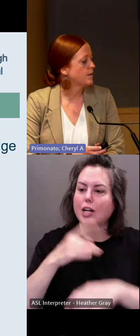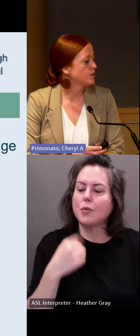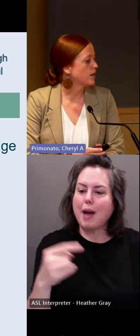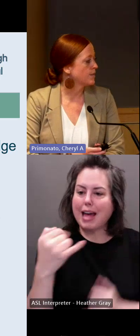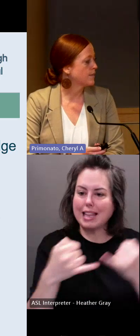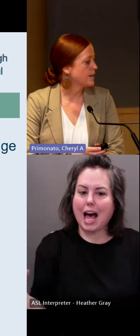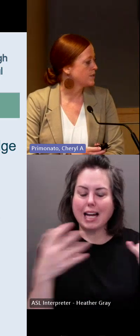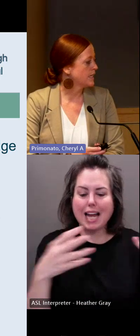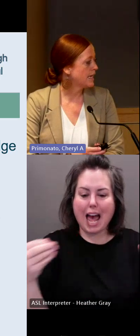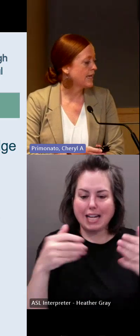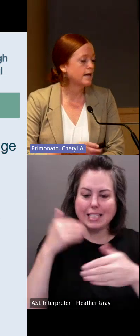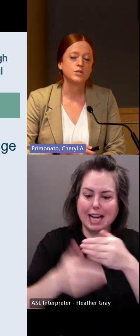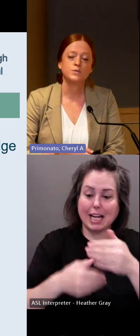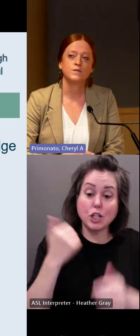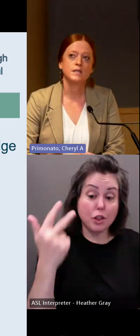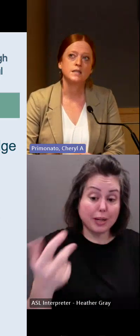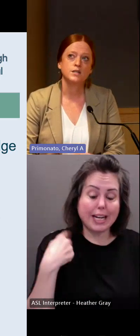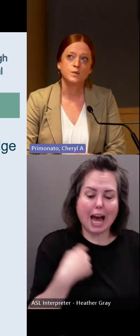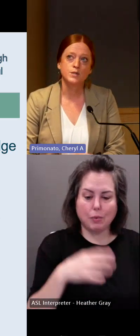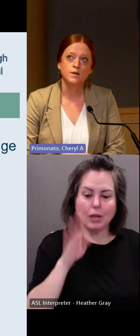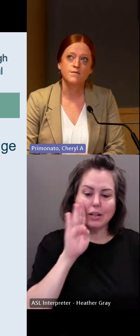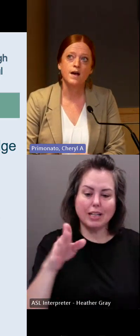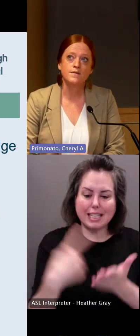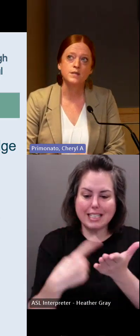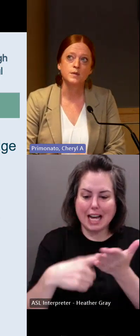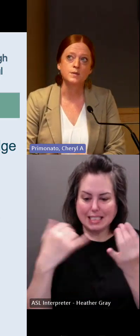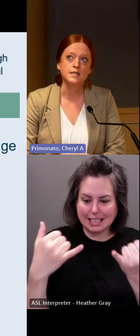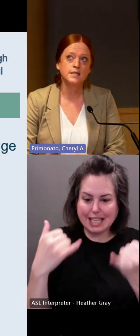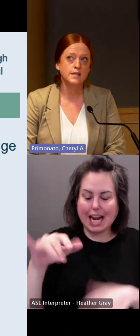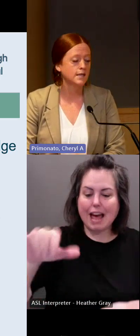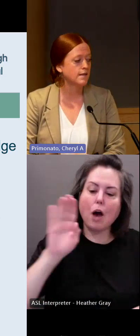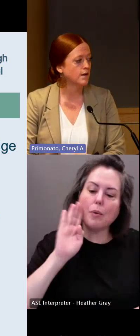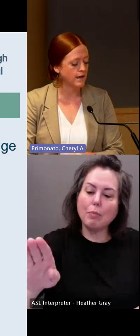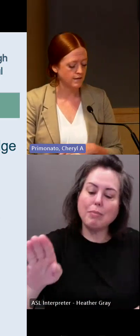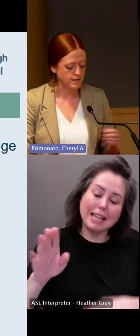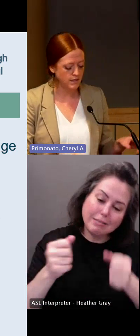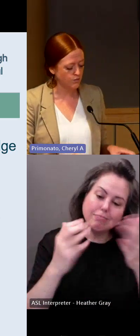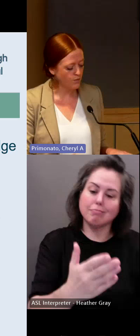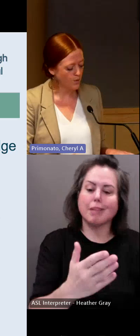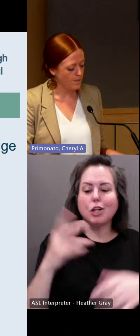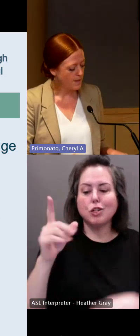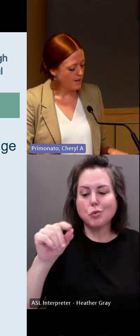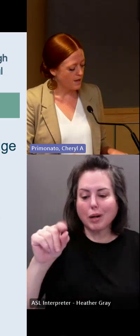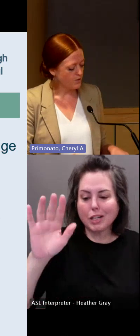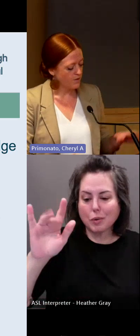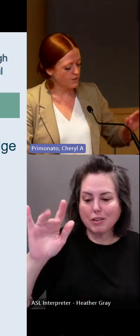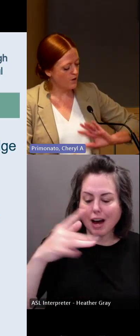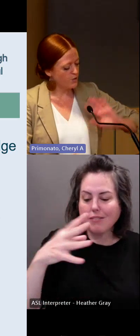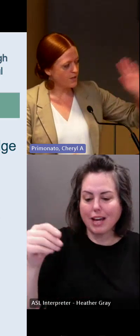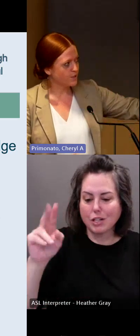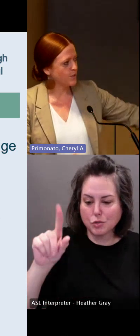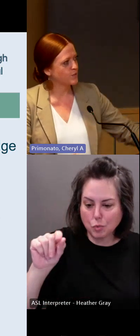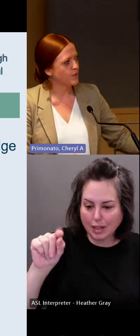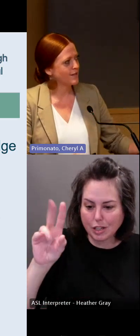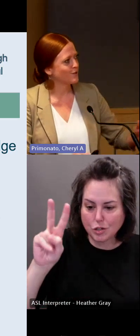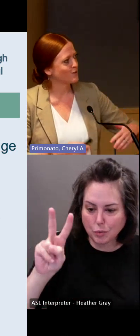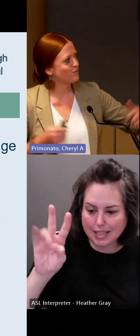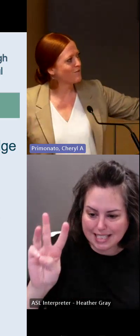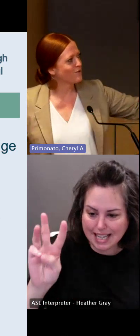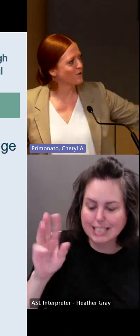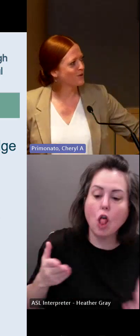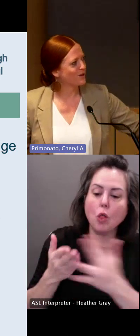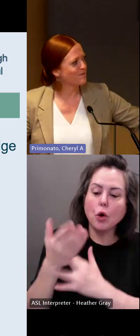is, I'll talk a bit about today, which moves us into 2025 and 2026, and then finally stage 4, moving us all the way into